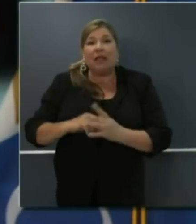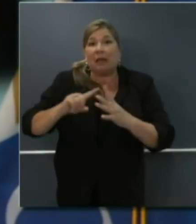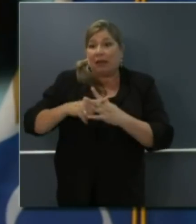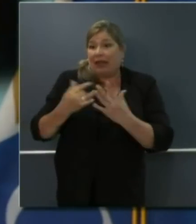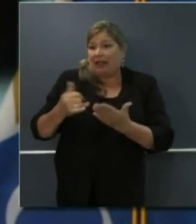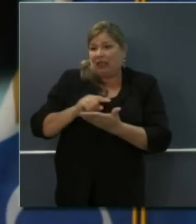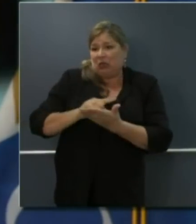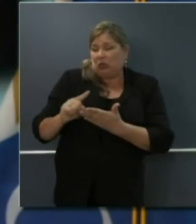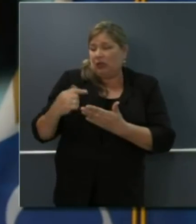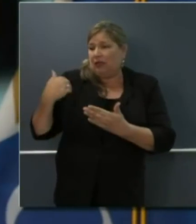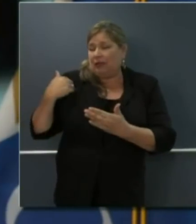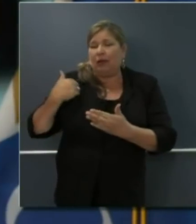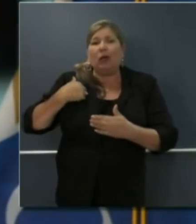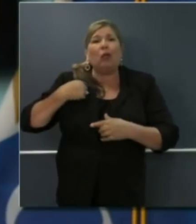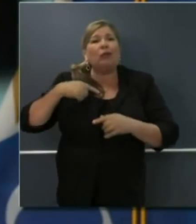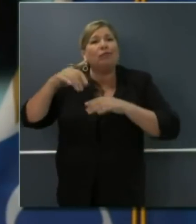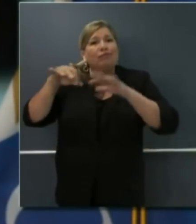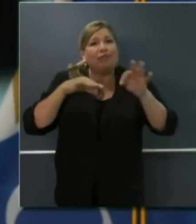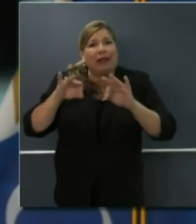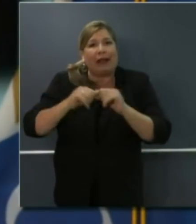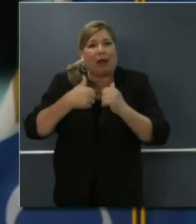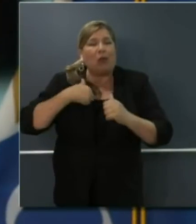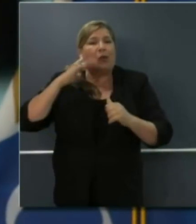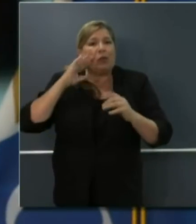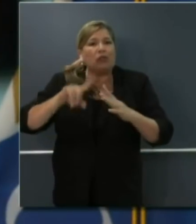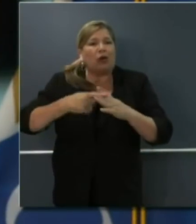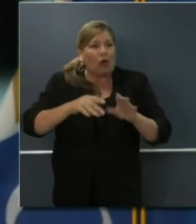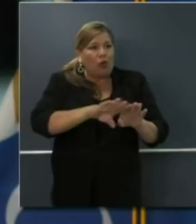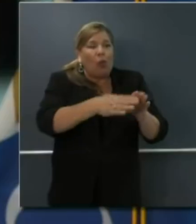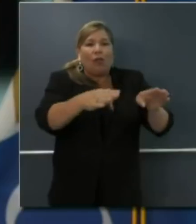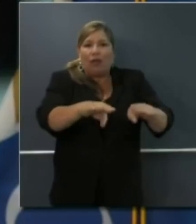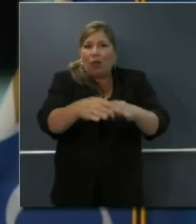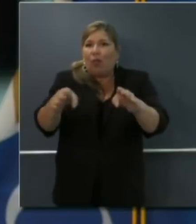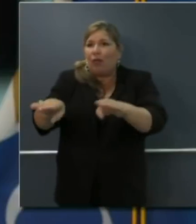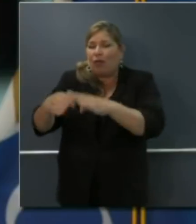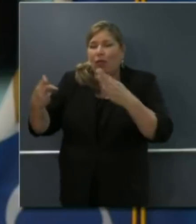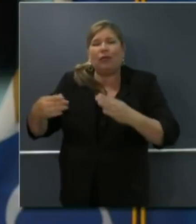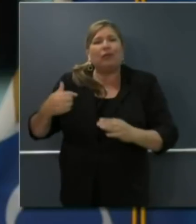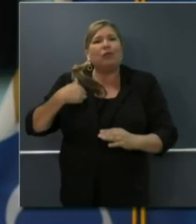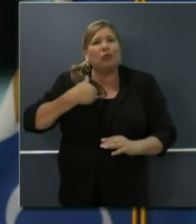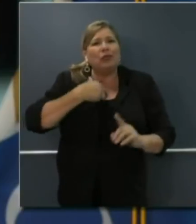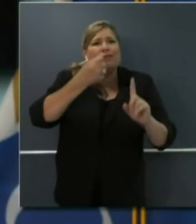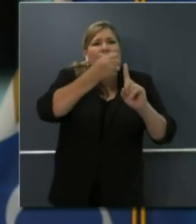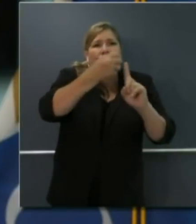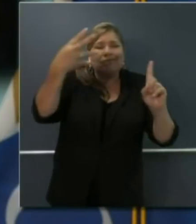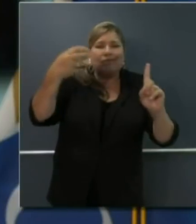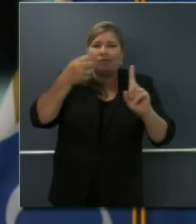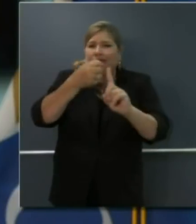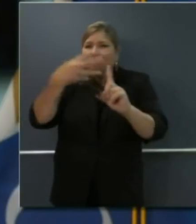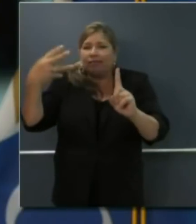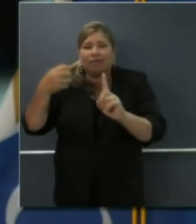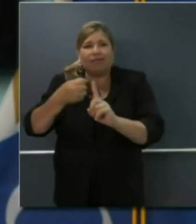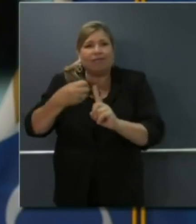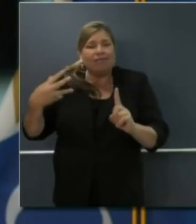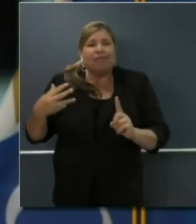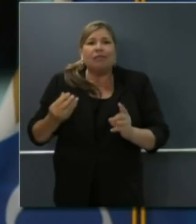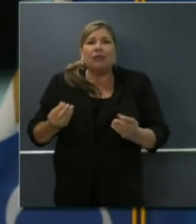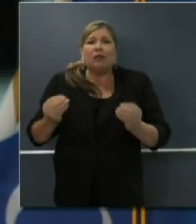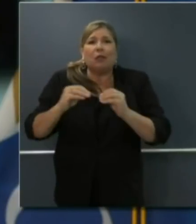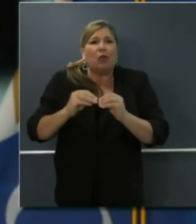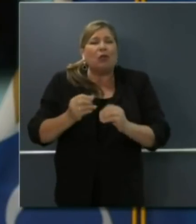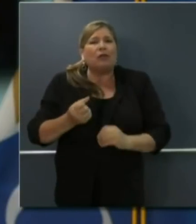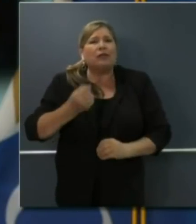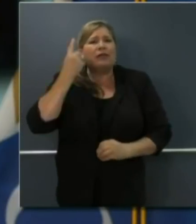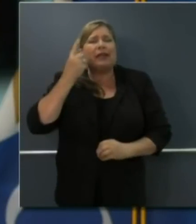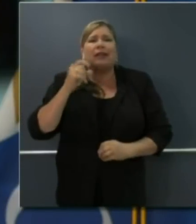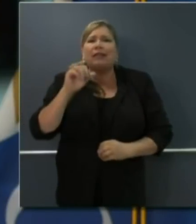out a framework for reopening in the state of California, really breaking down deeper understanding of the